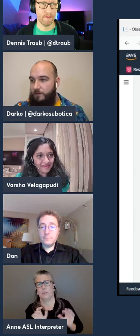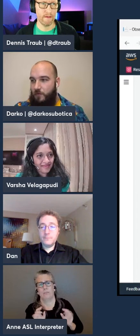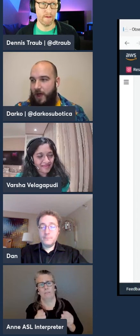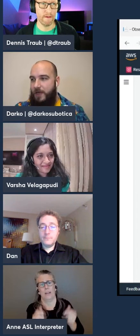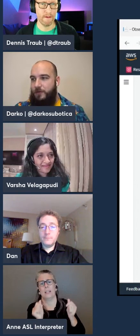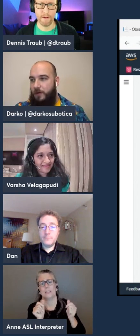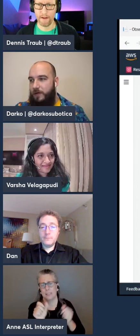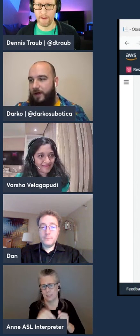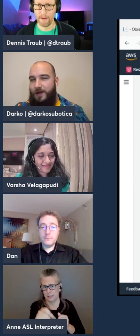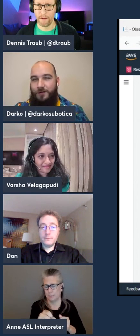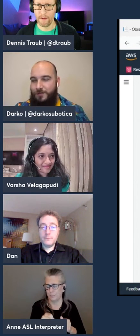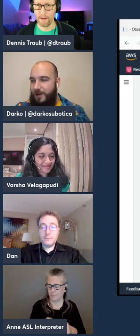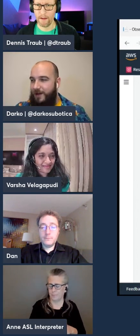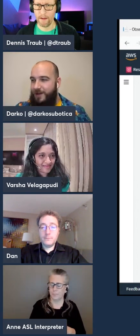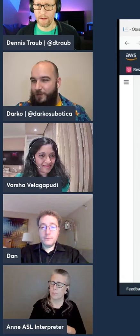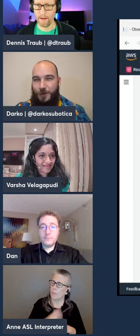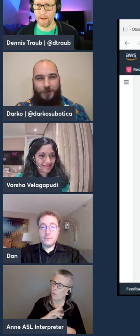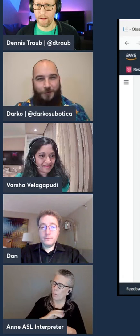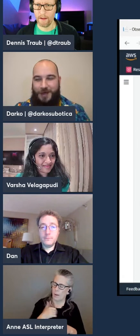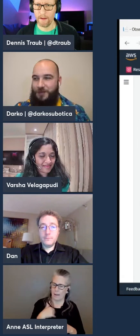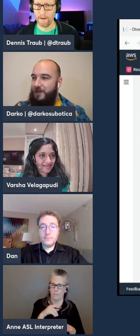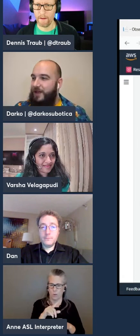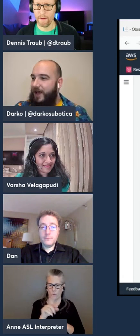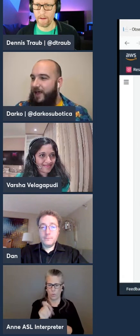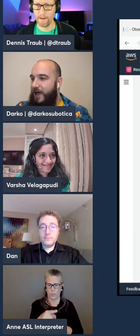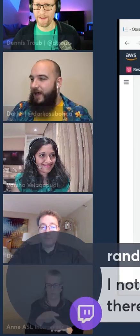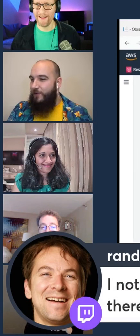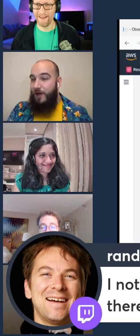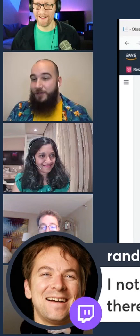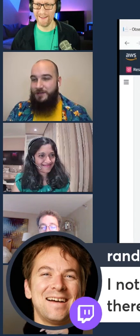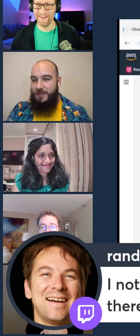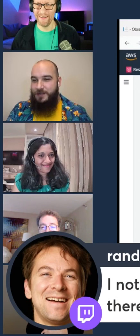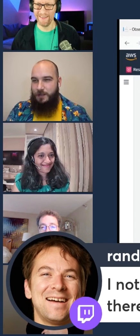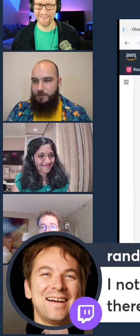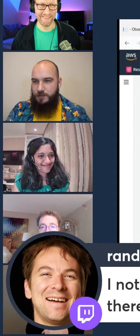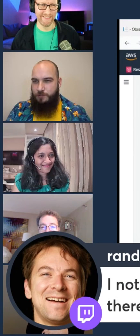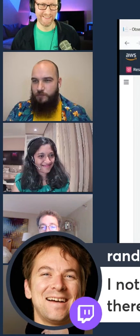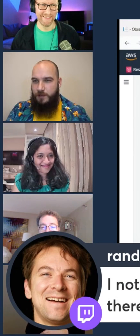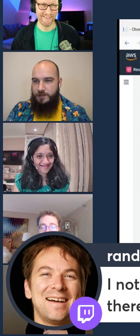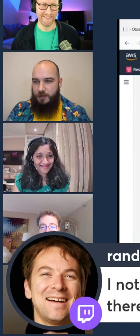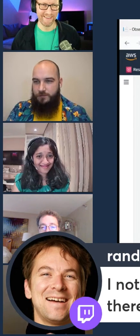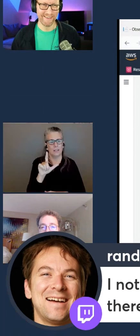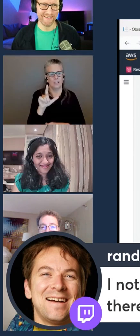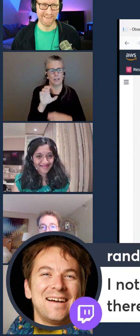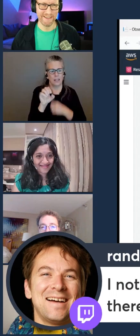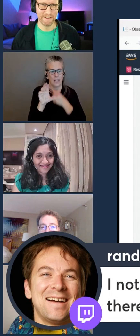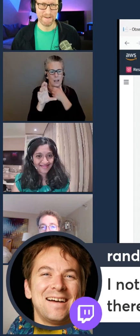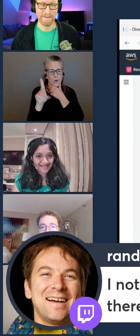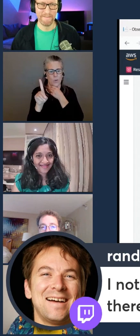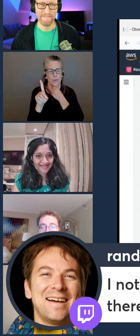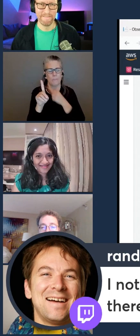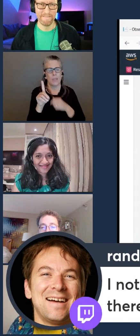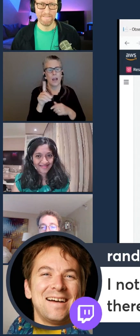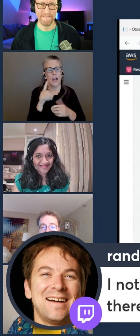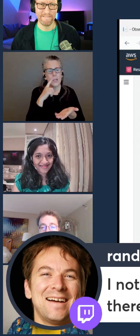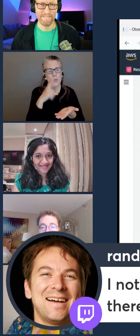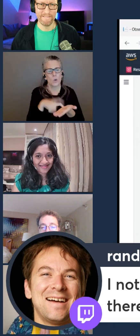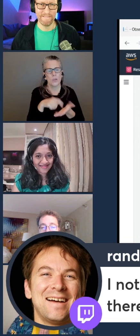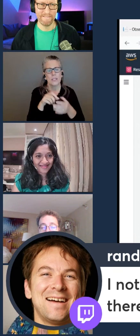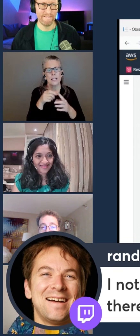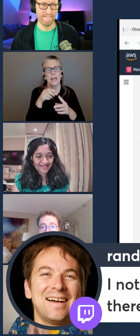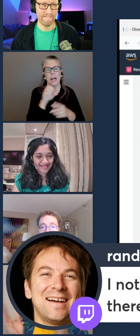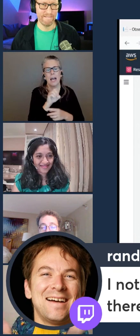question here from Randall. We all know Randall. Hi, Randall says, let me just move myself on the bottom here so we can get the